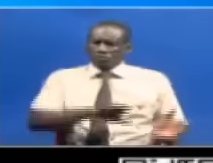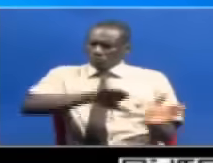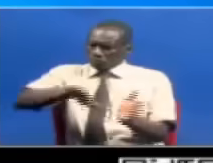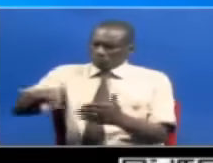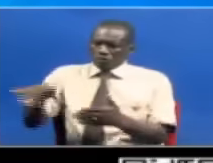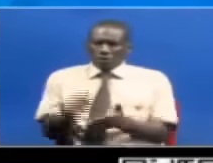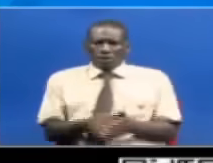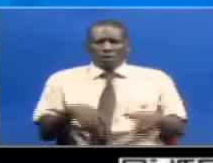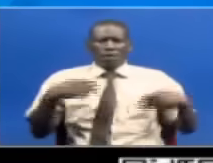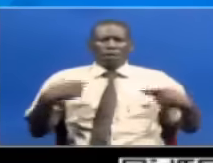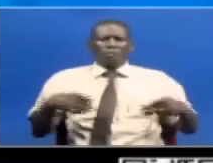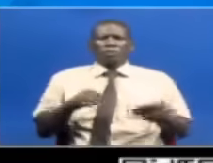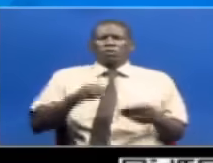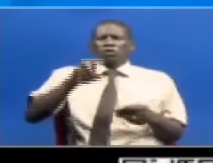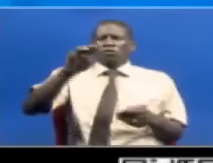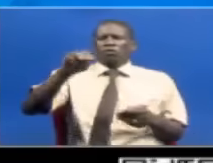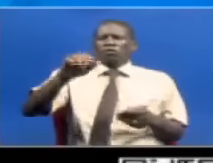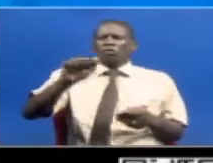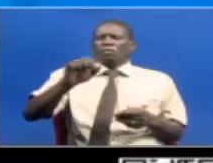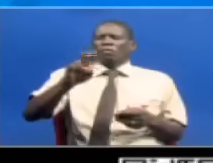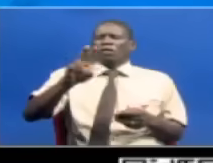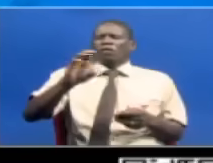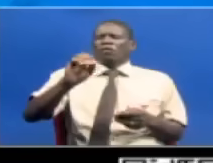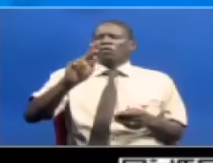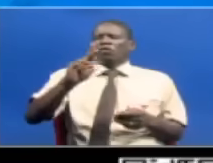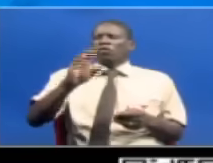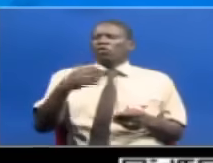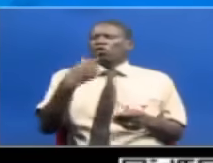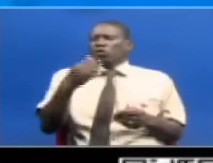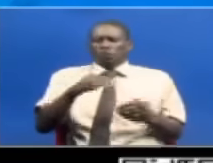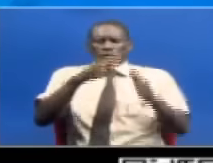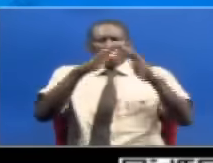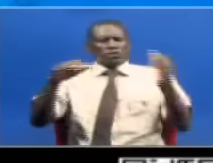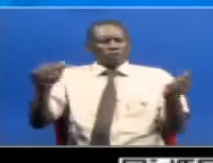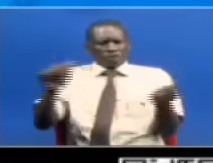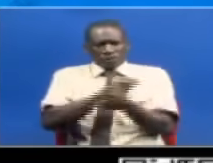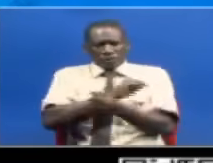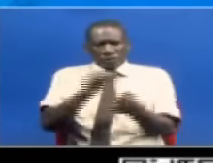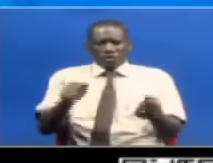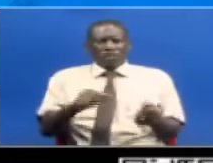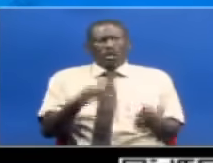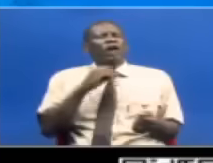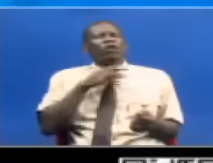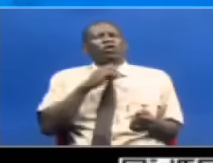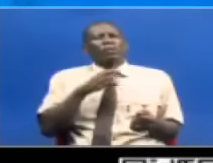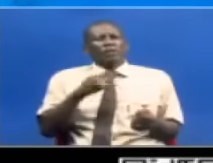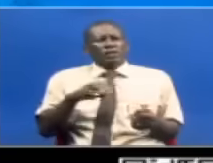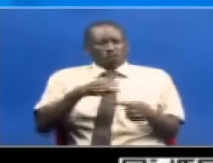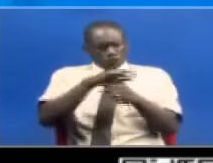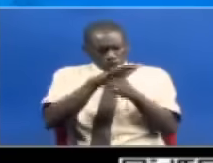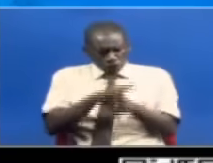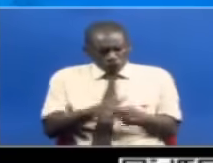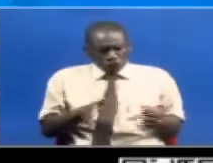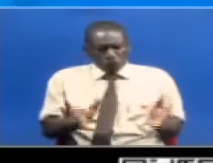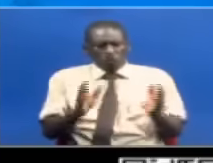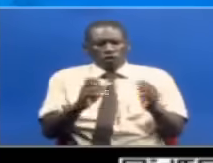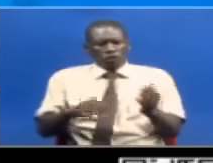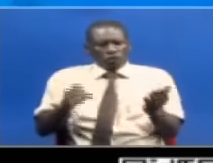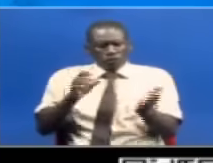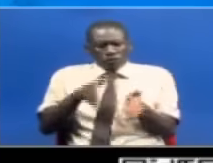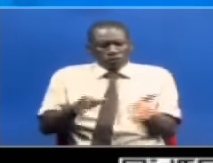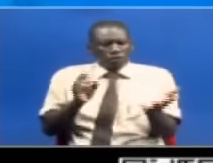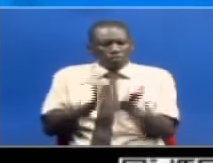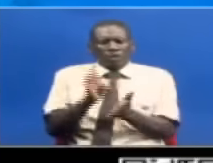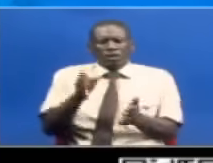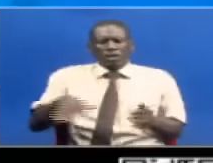Residents of Mavoko, whose houses have been demolished, have decried the inhumane nature of the evictions. The